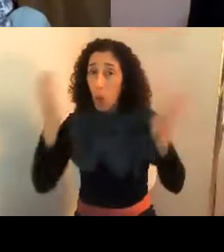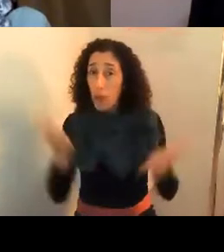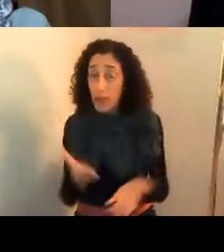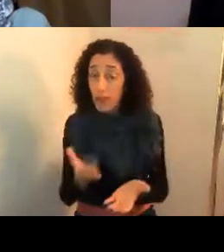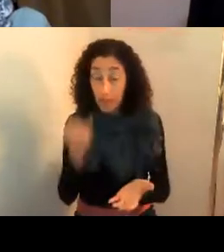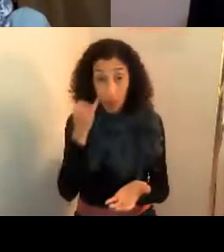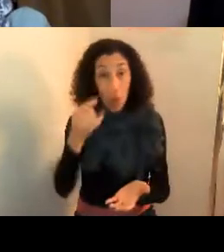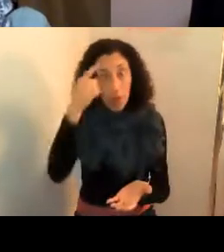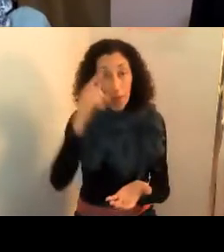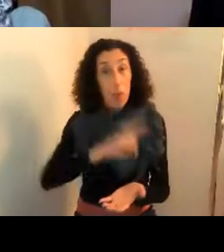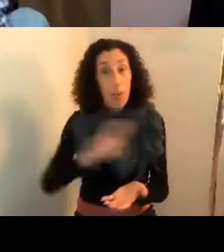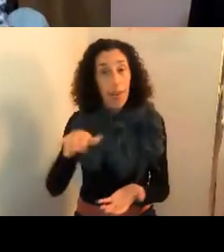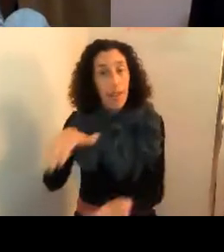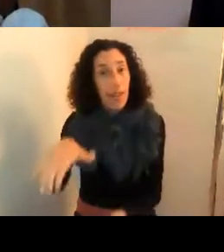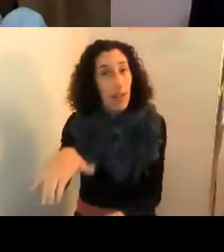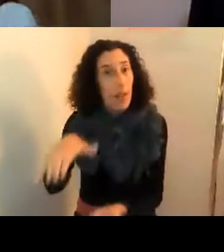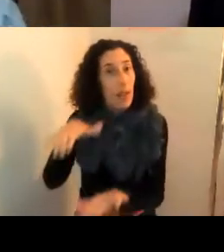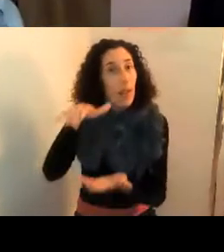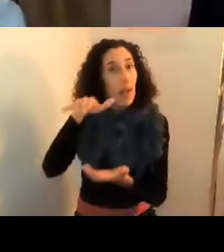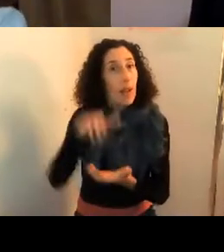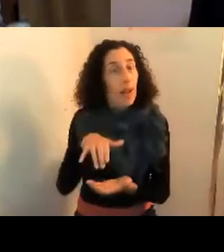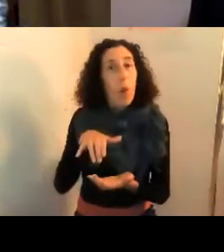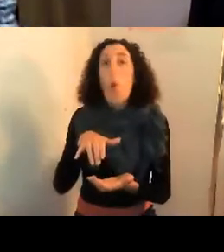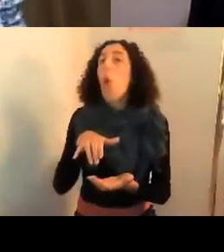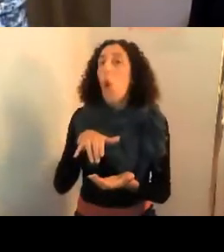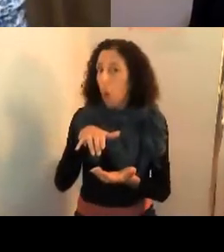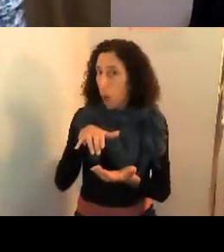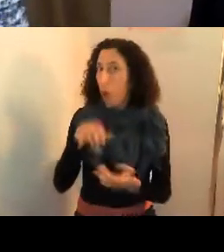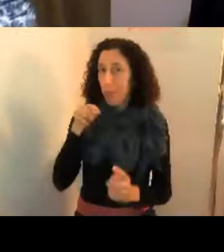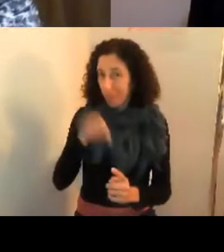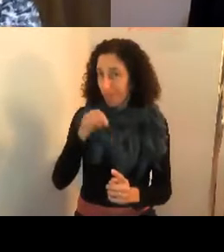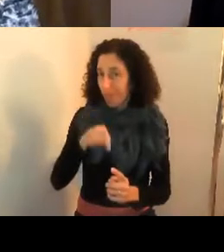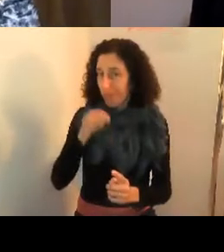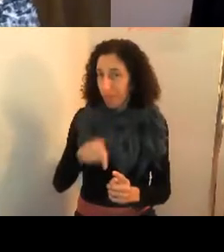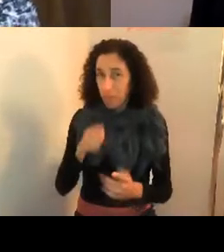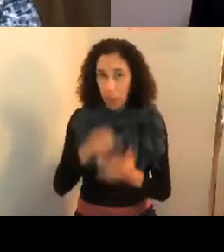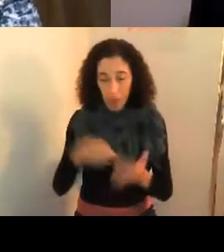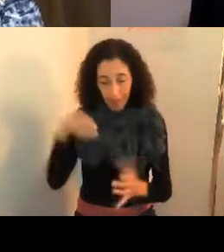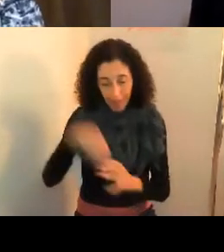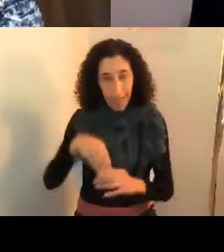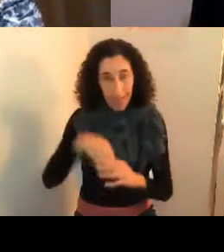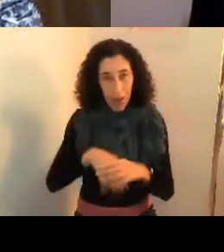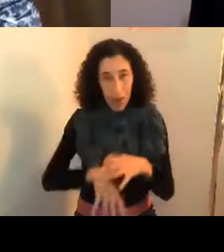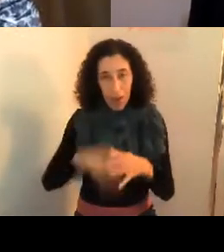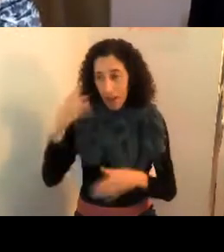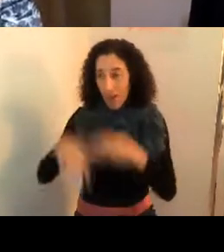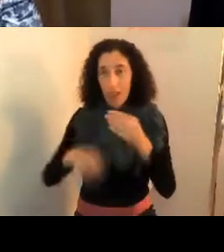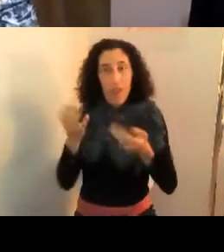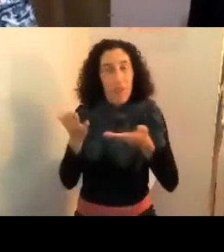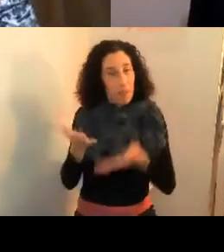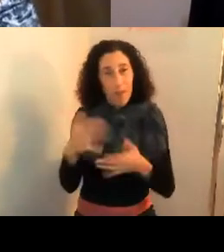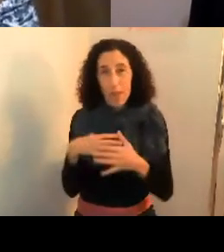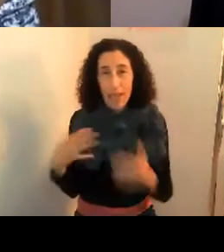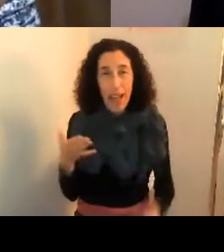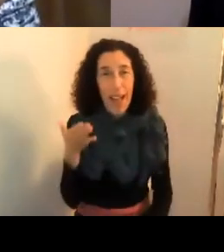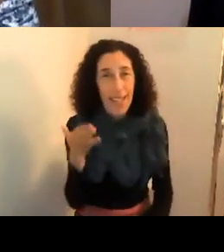you're well. So much of our storytelling is told in proximity to